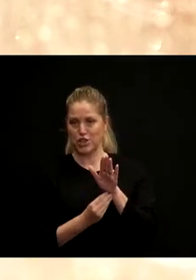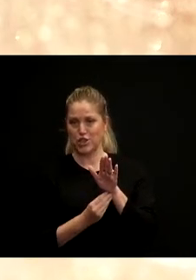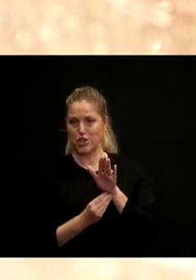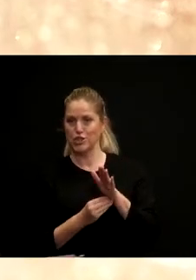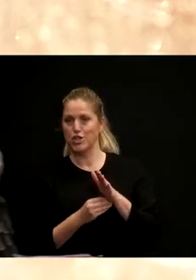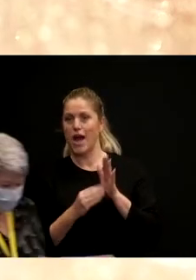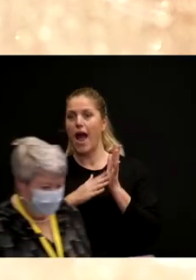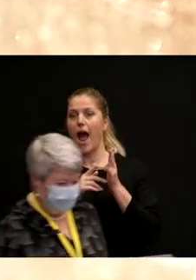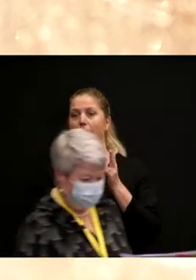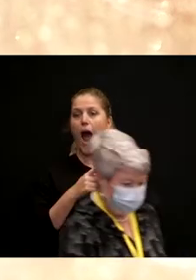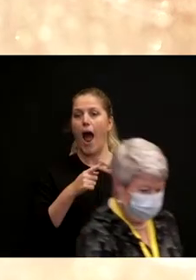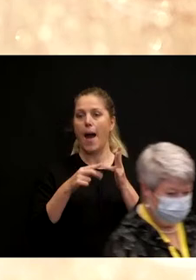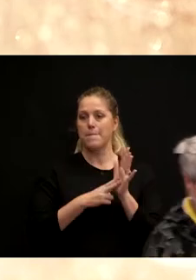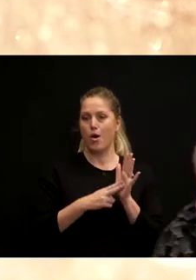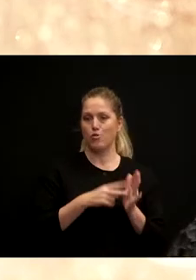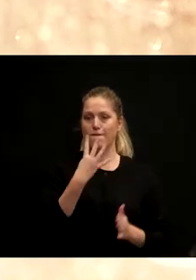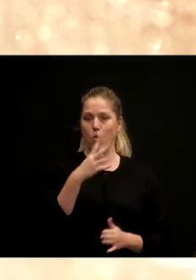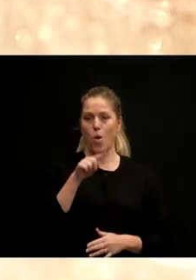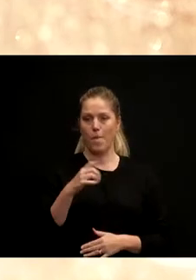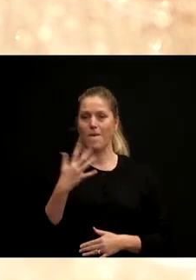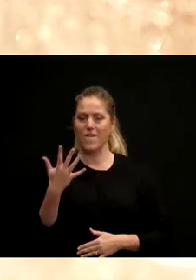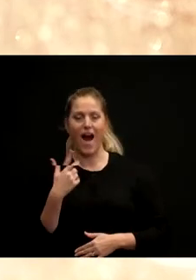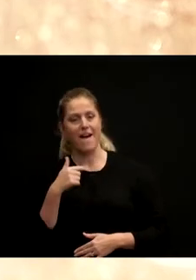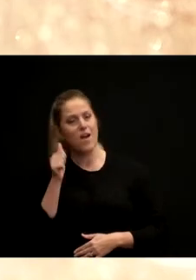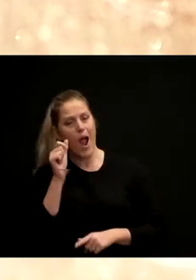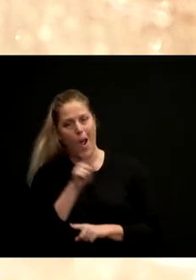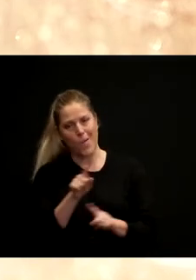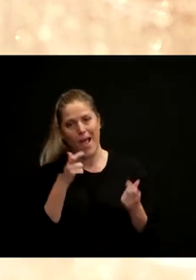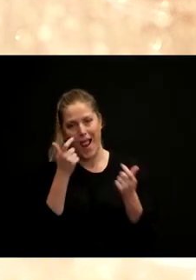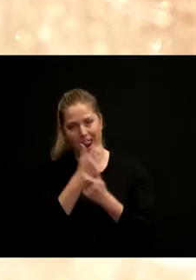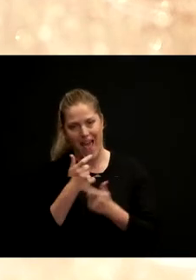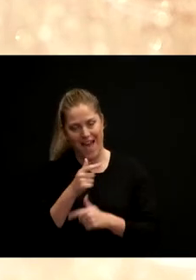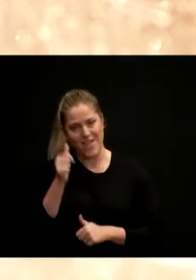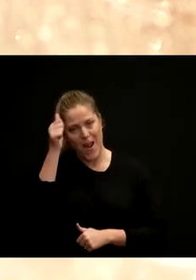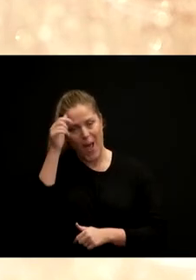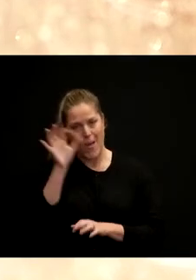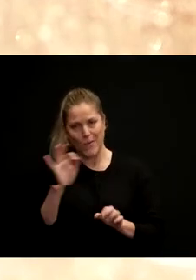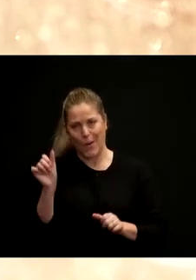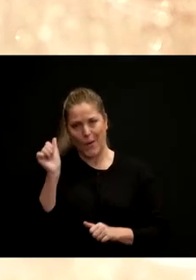Sounds like I don't need to highlight this way, we'll avoid informal votes.